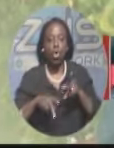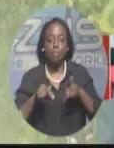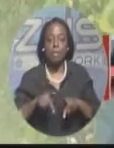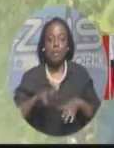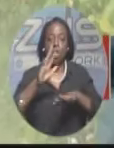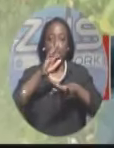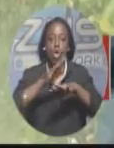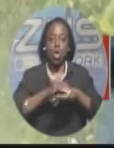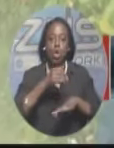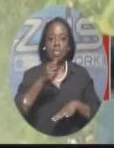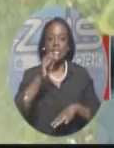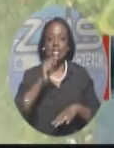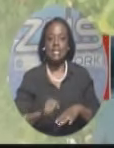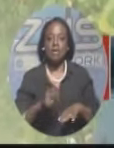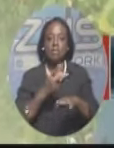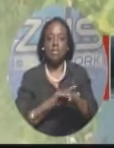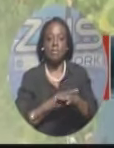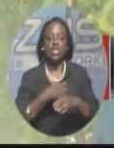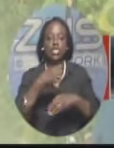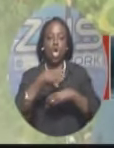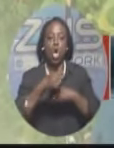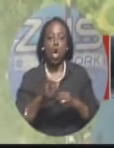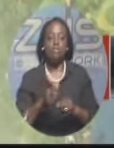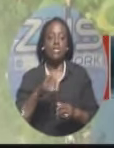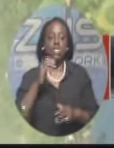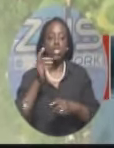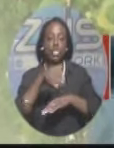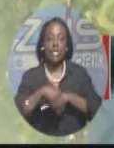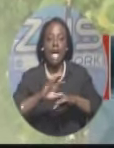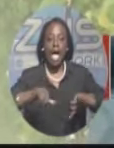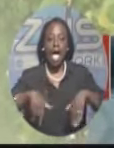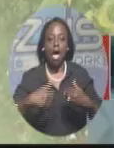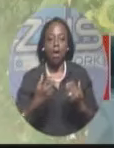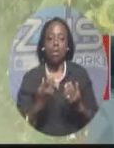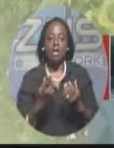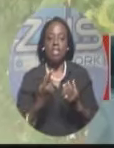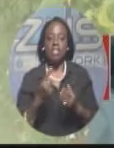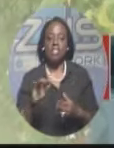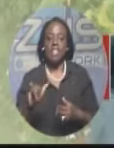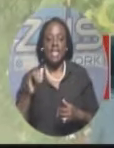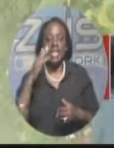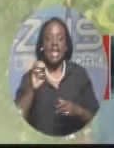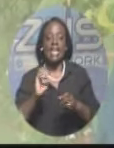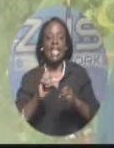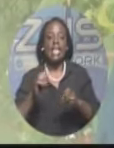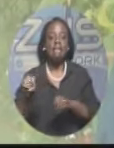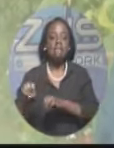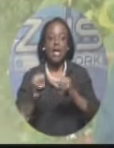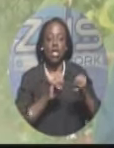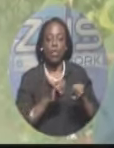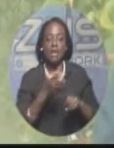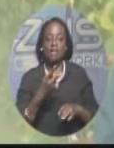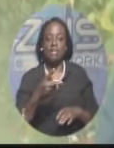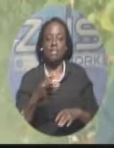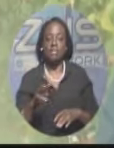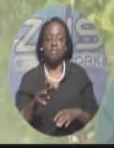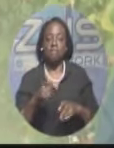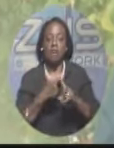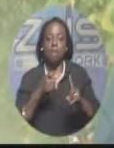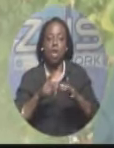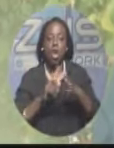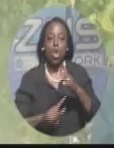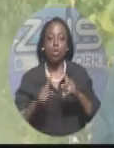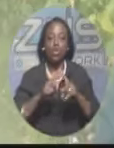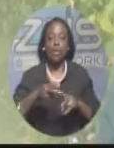office today seeking information on how they can evacuate their homes from low-lying area to higher ground. Area Member of Parliament